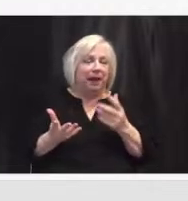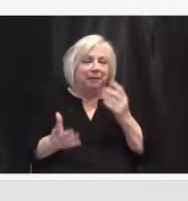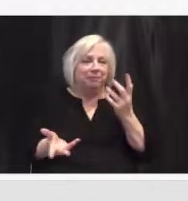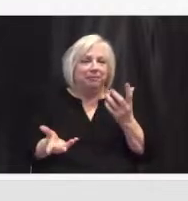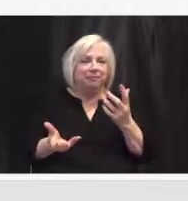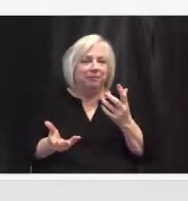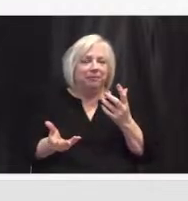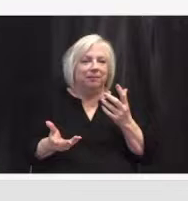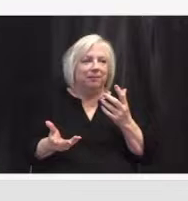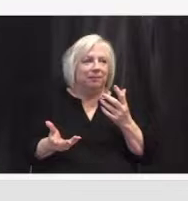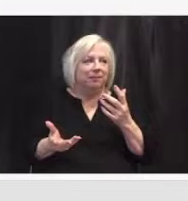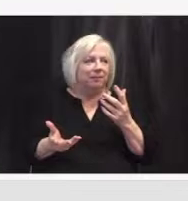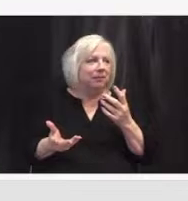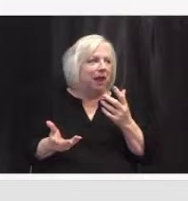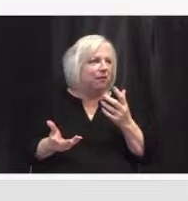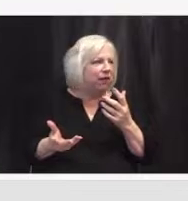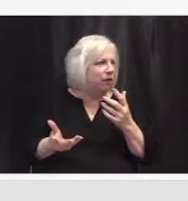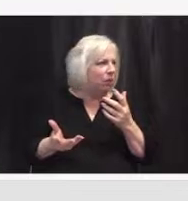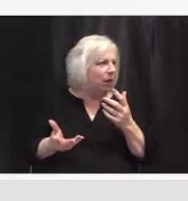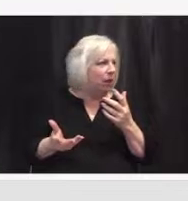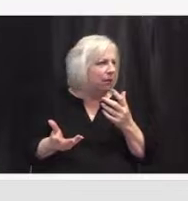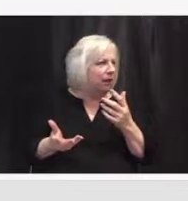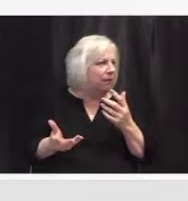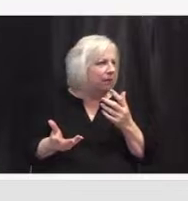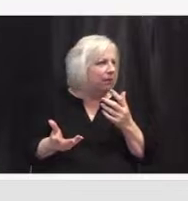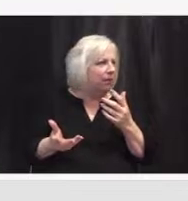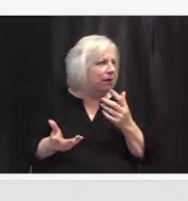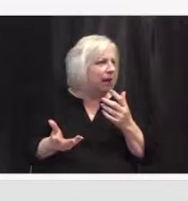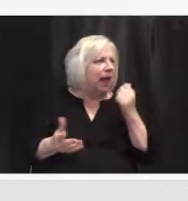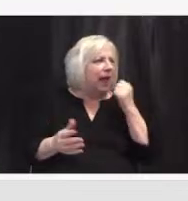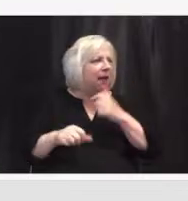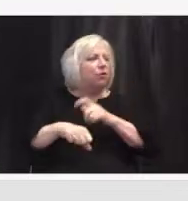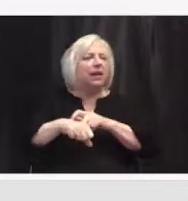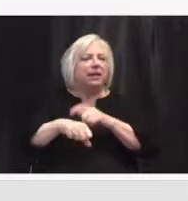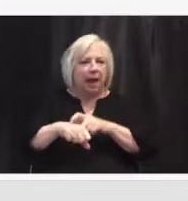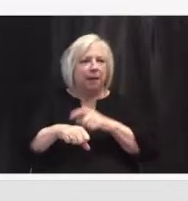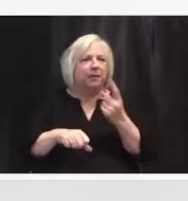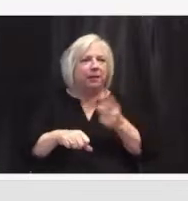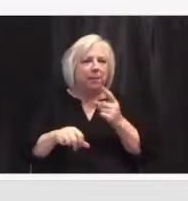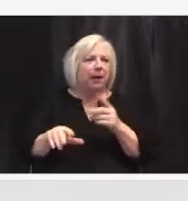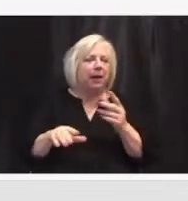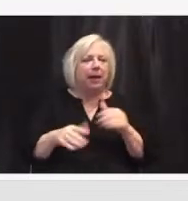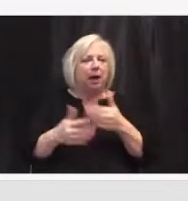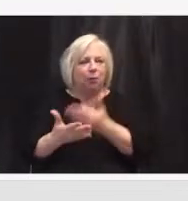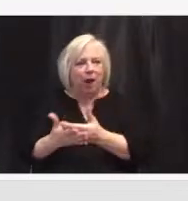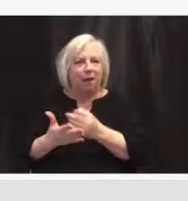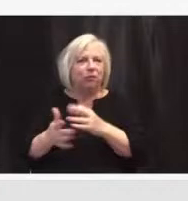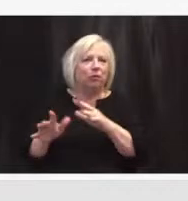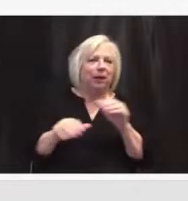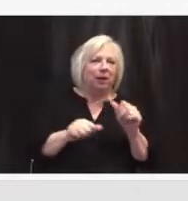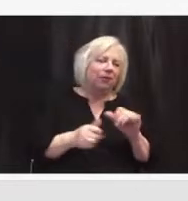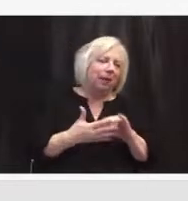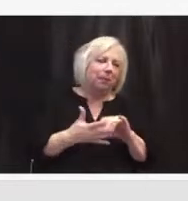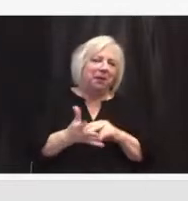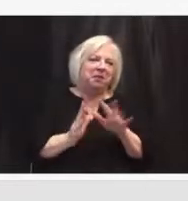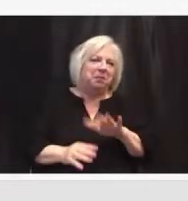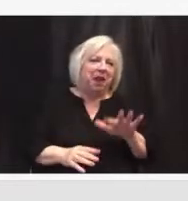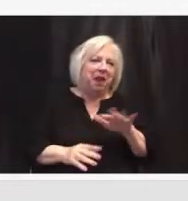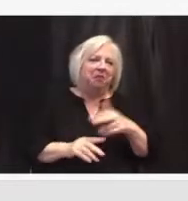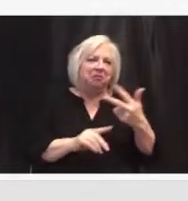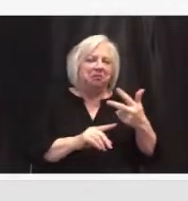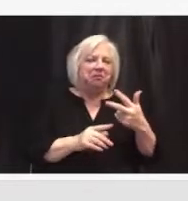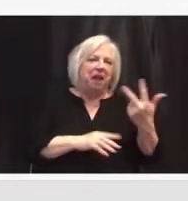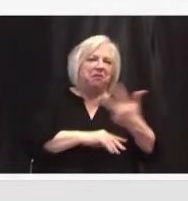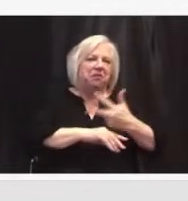every single turnover. So whether that's 3 days or, whatever the length of stay may be,